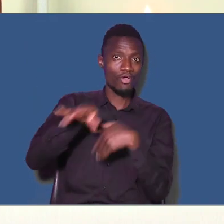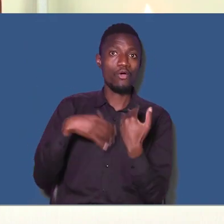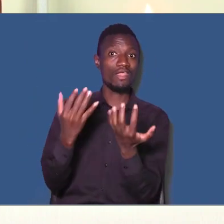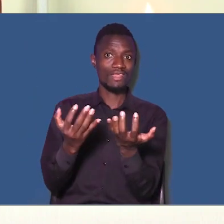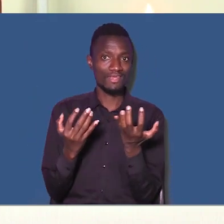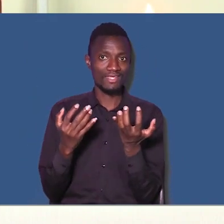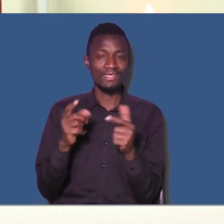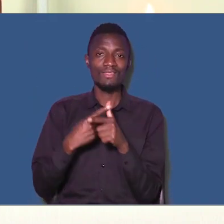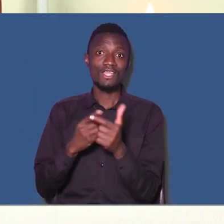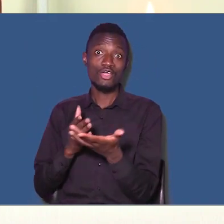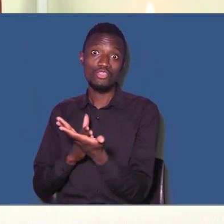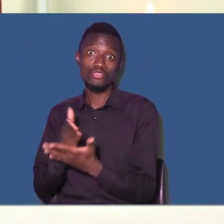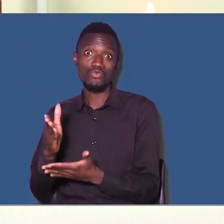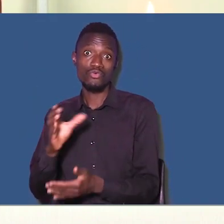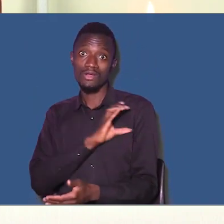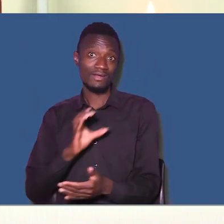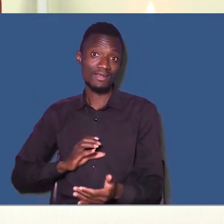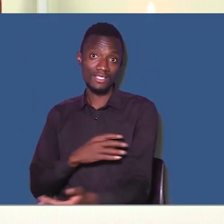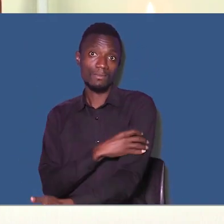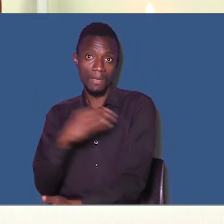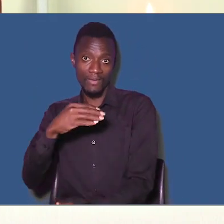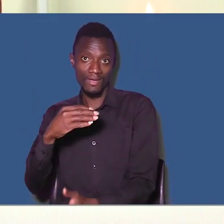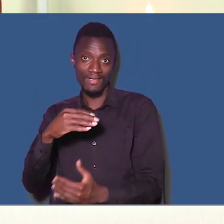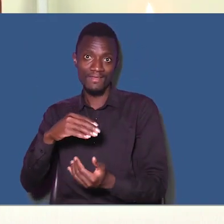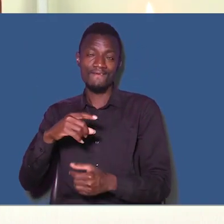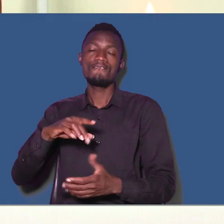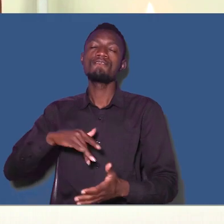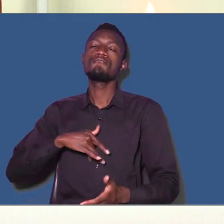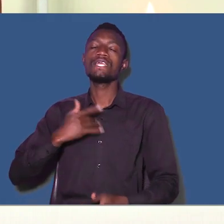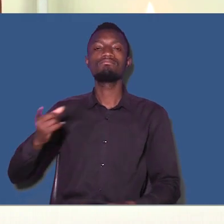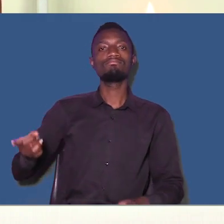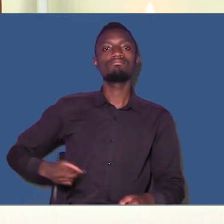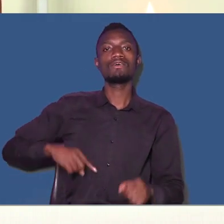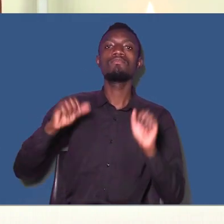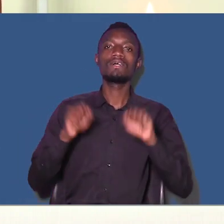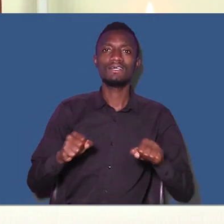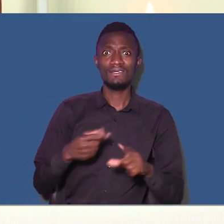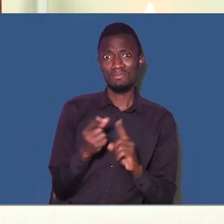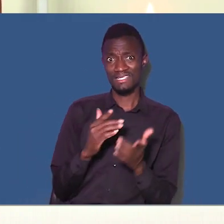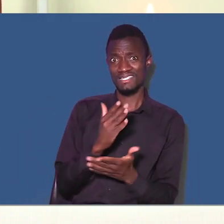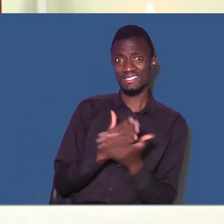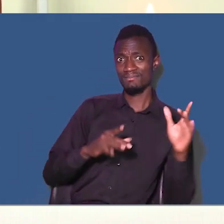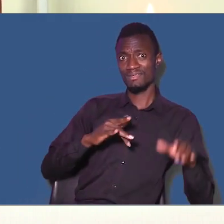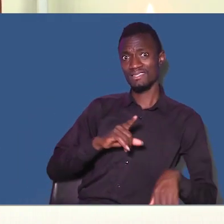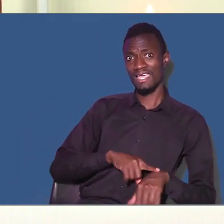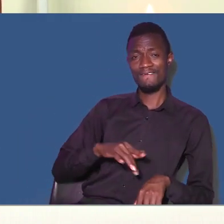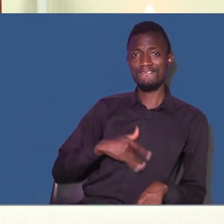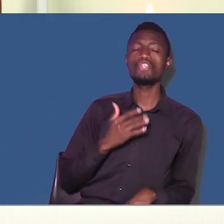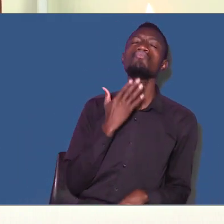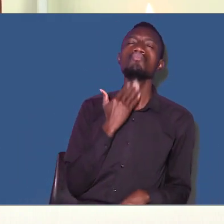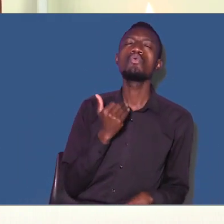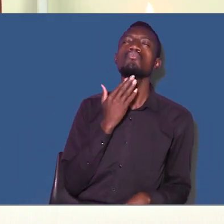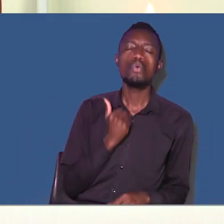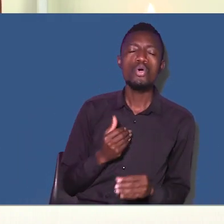be content. If you always want more, and sometimes, maybe say many times we